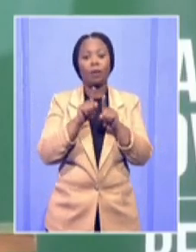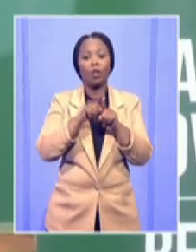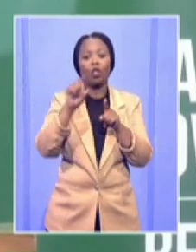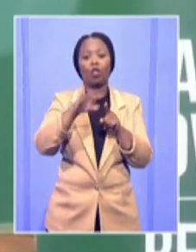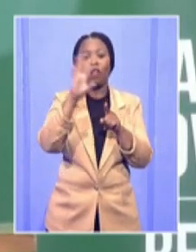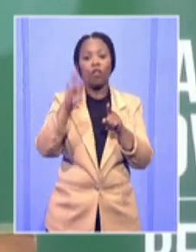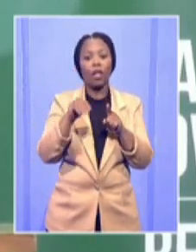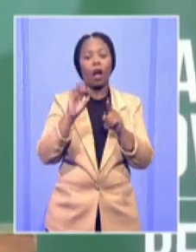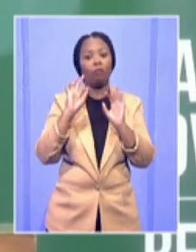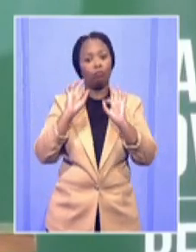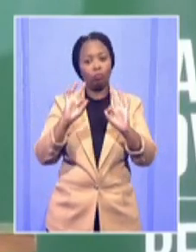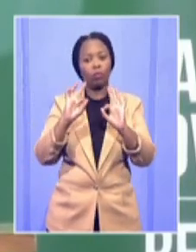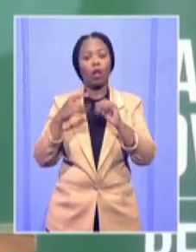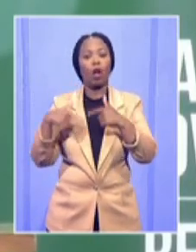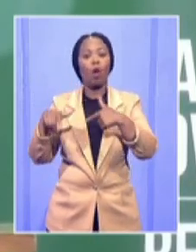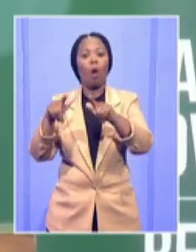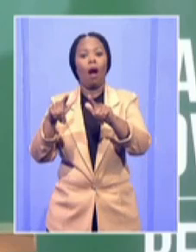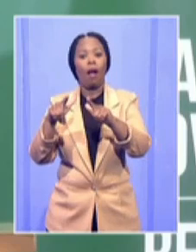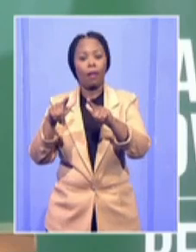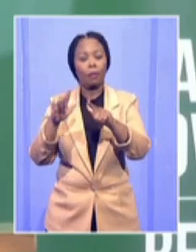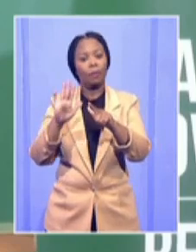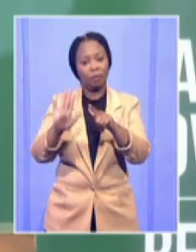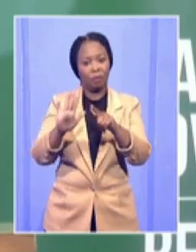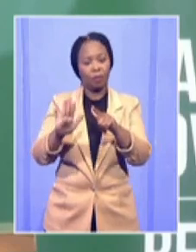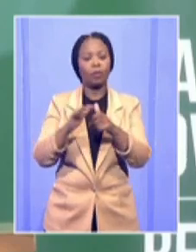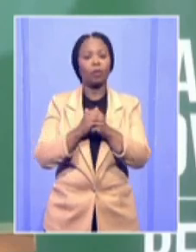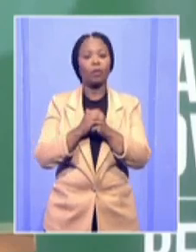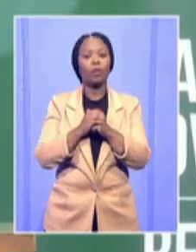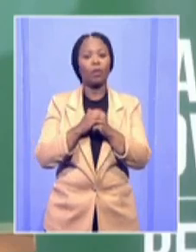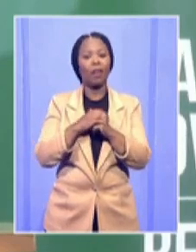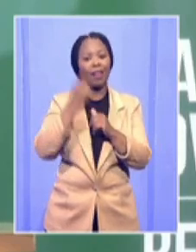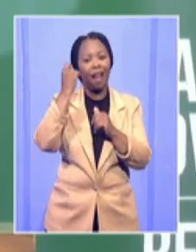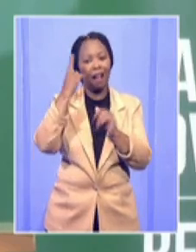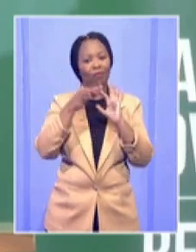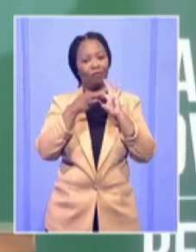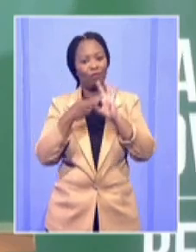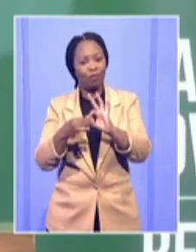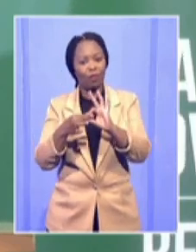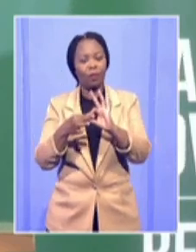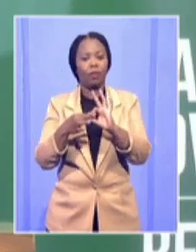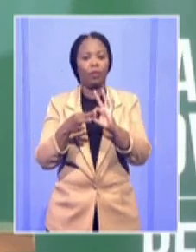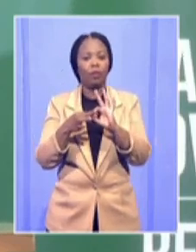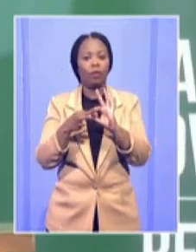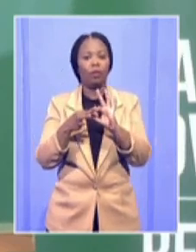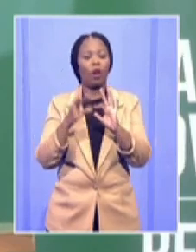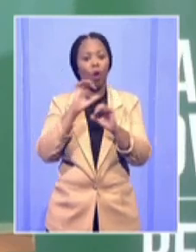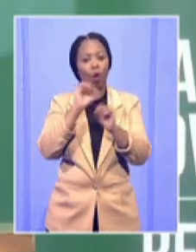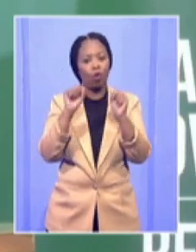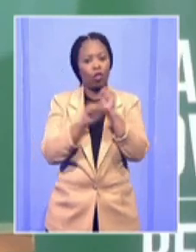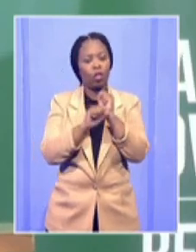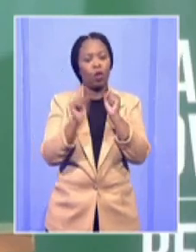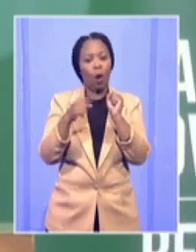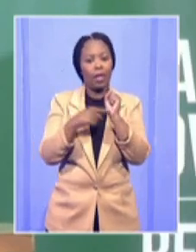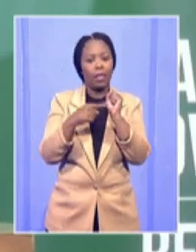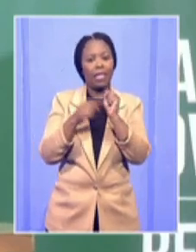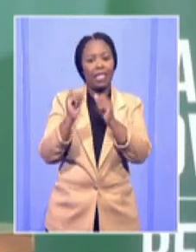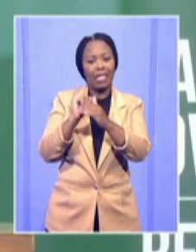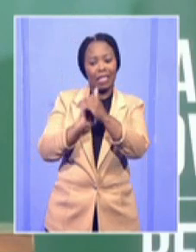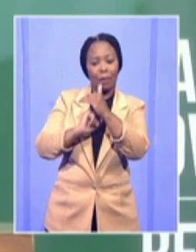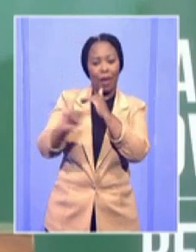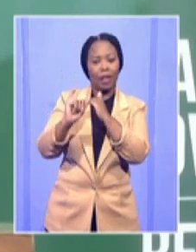local conditions and resonates with the conclusion of the independent panel for